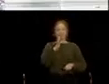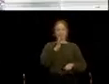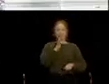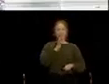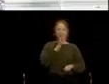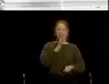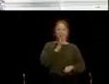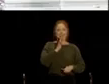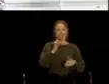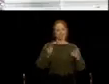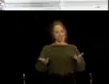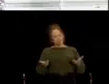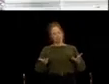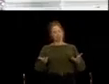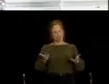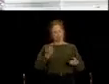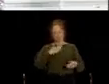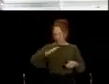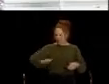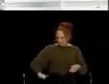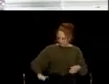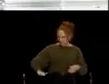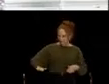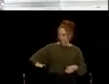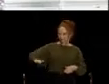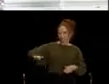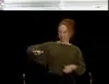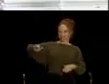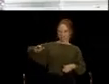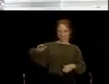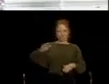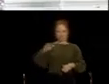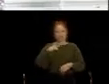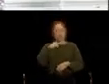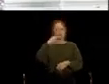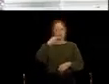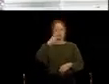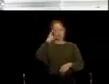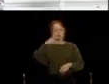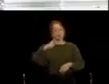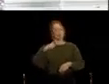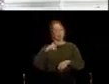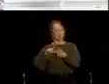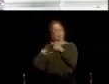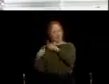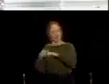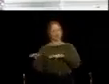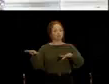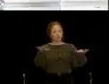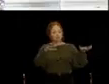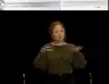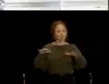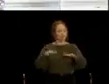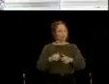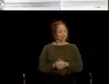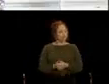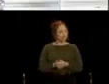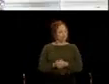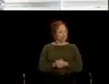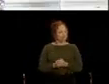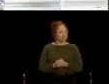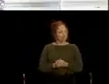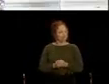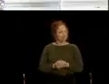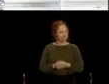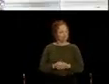so I spent my childhood being the sort of voice of my family, I was the